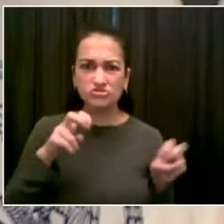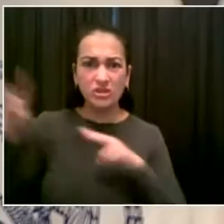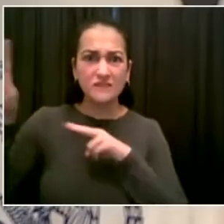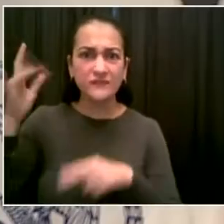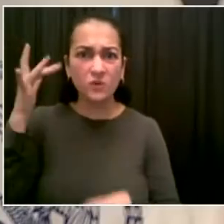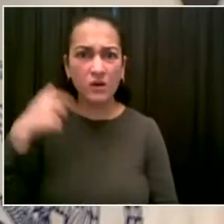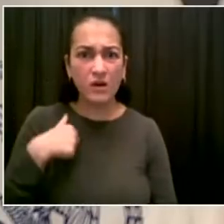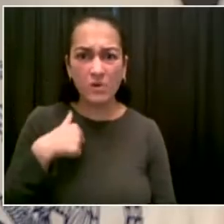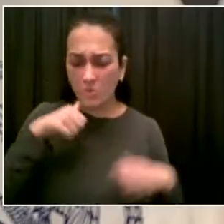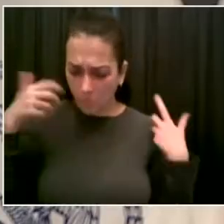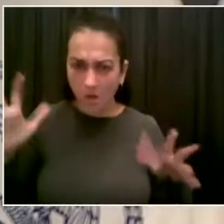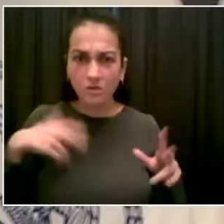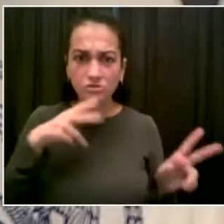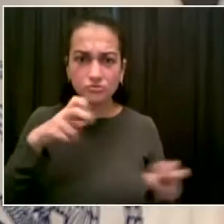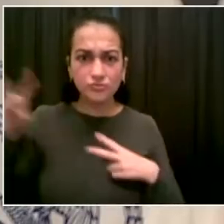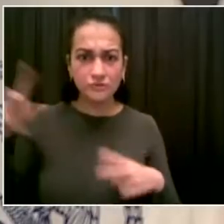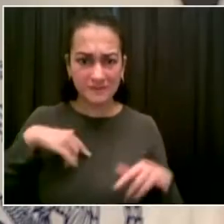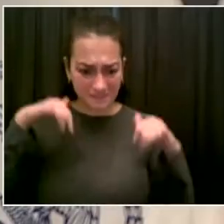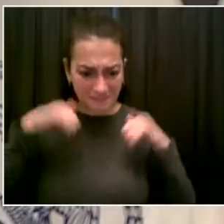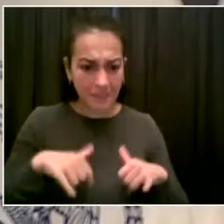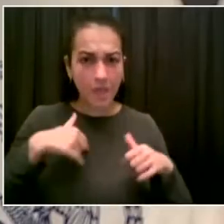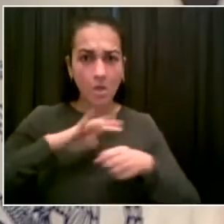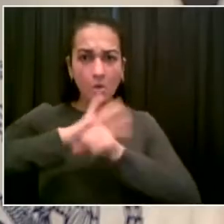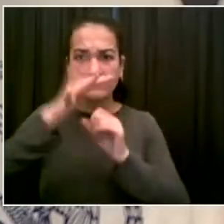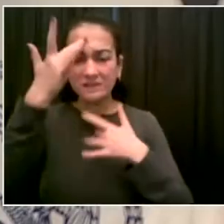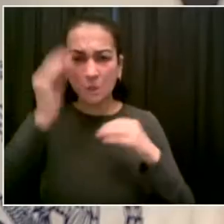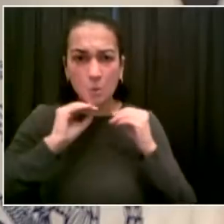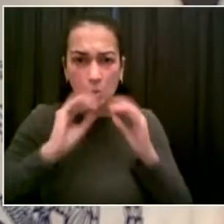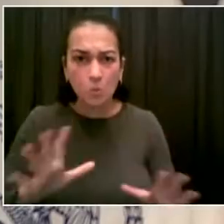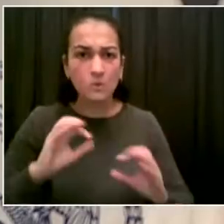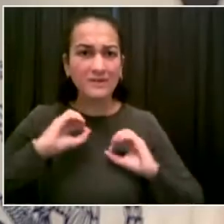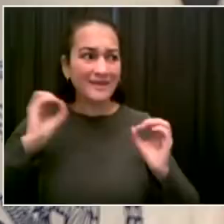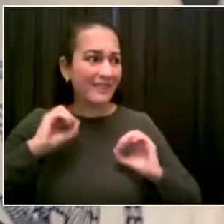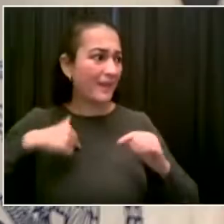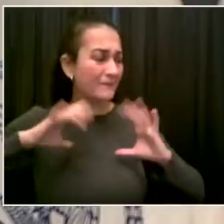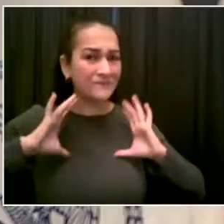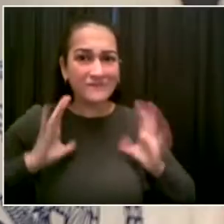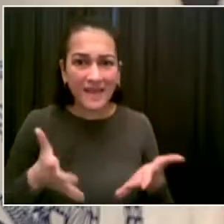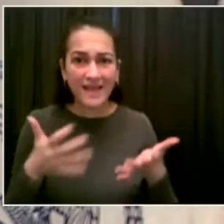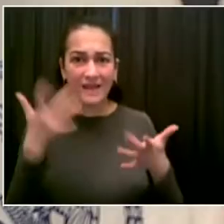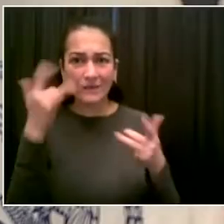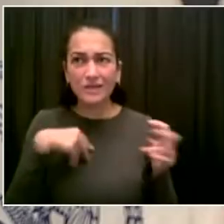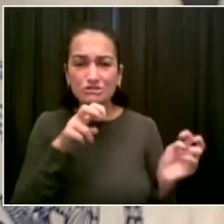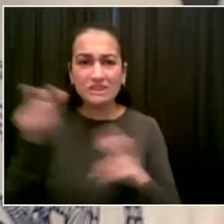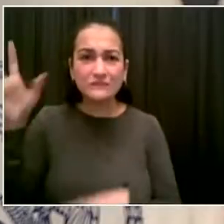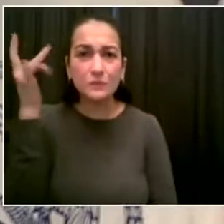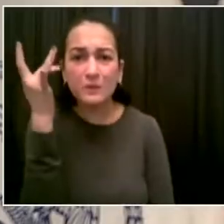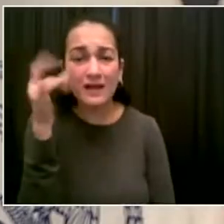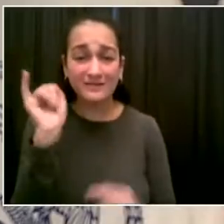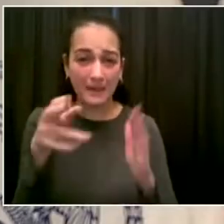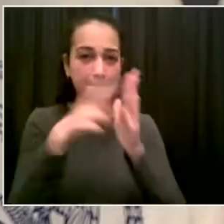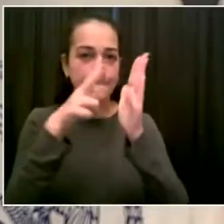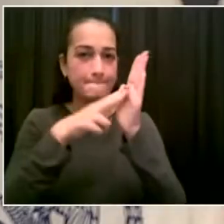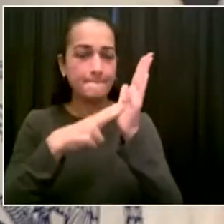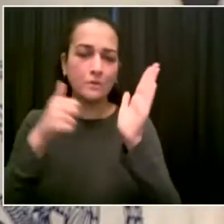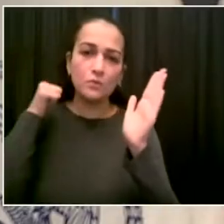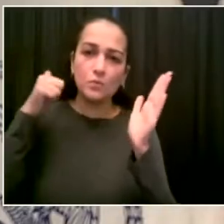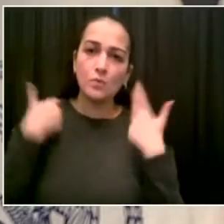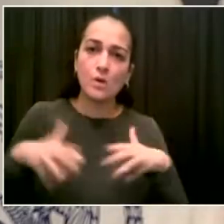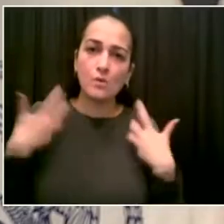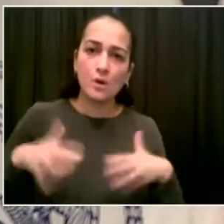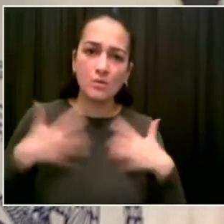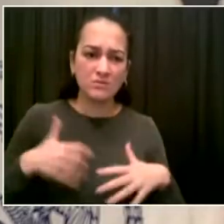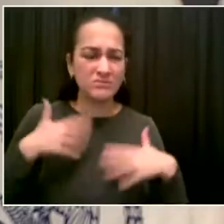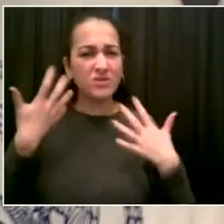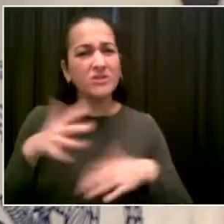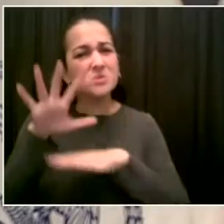around to get a handle on the officer situation. Now these people may potentially be away from their families and